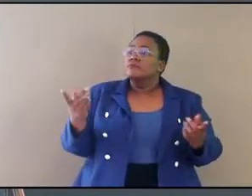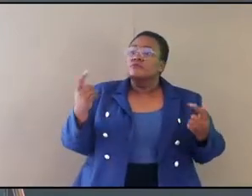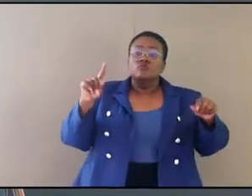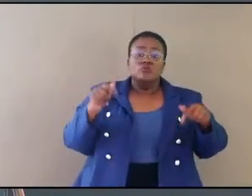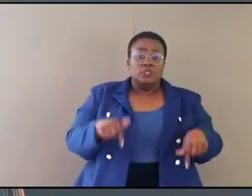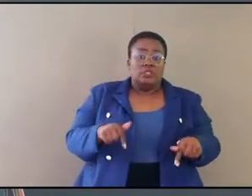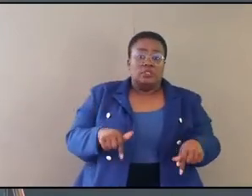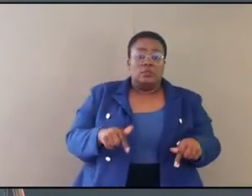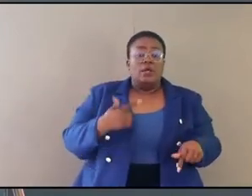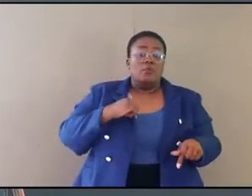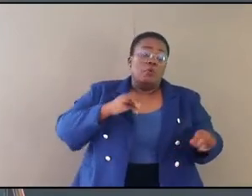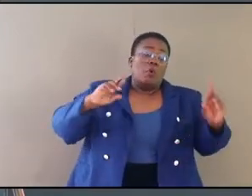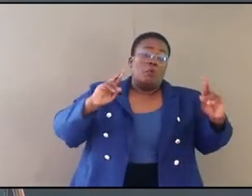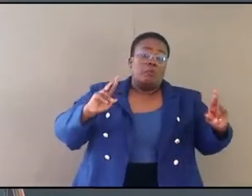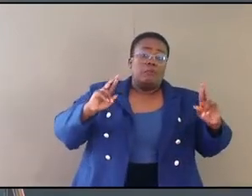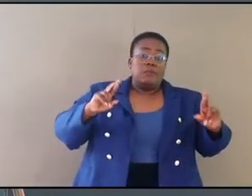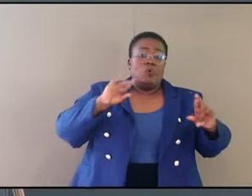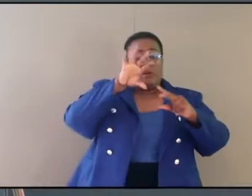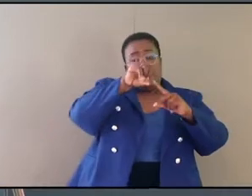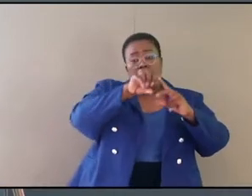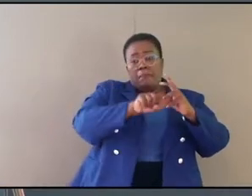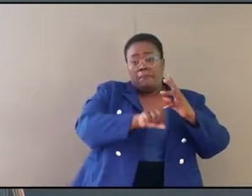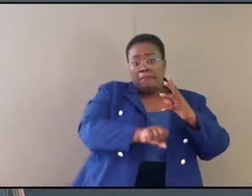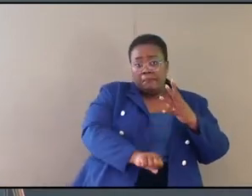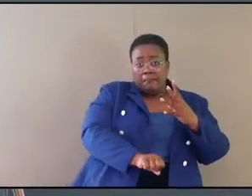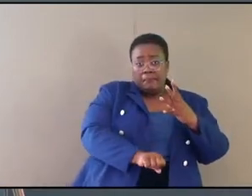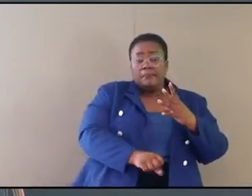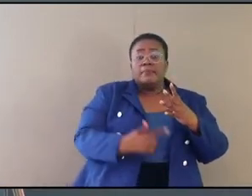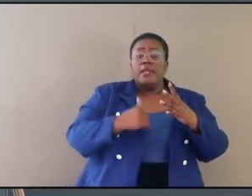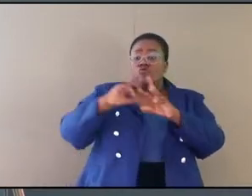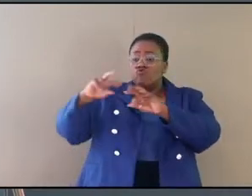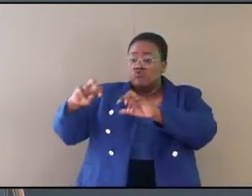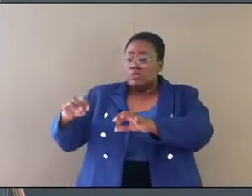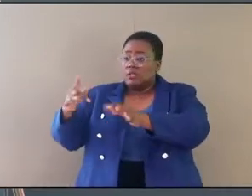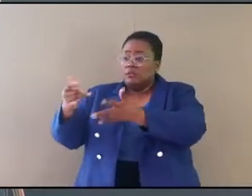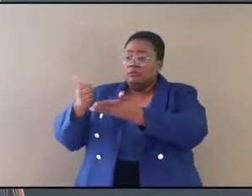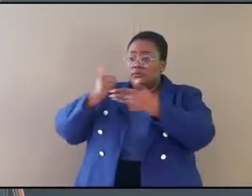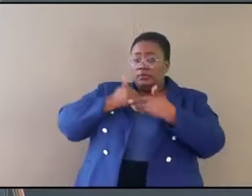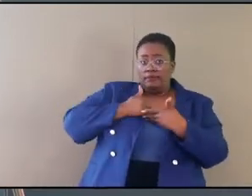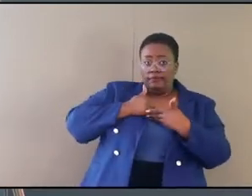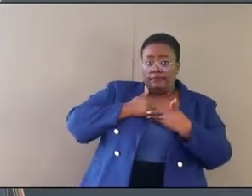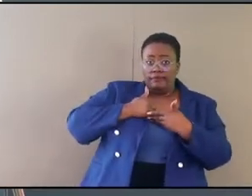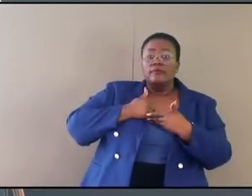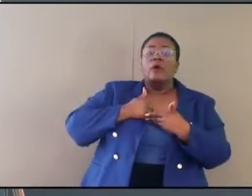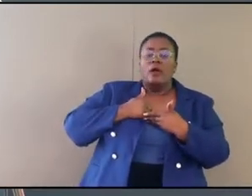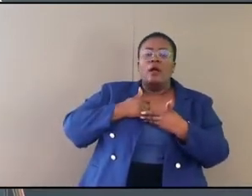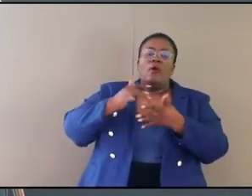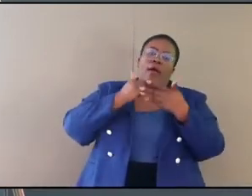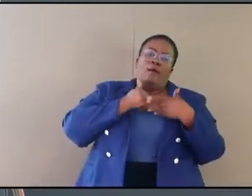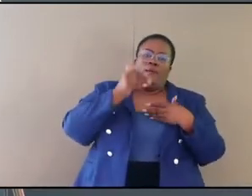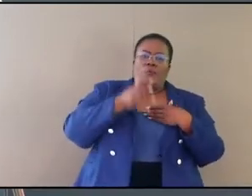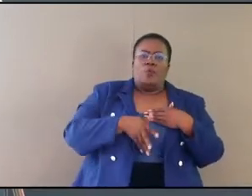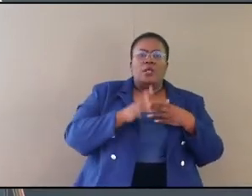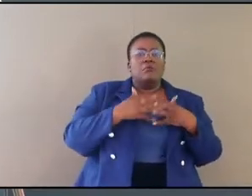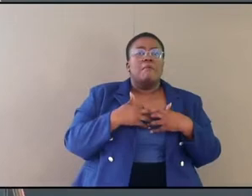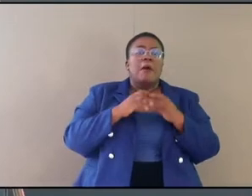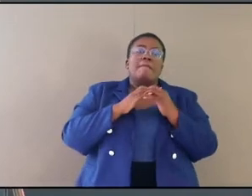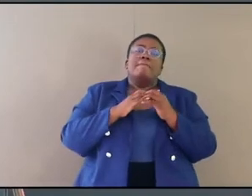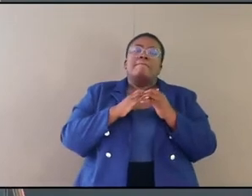one, we are hoping that the findings that the Treasurer will give us are going to assist us in order to formulate